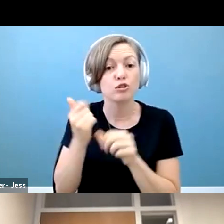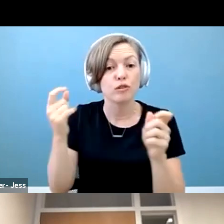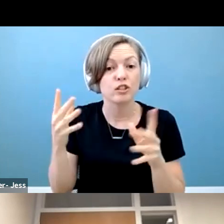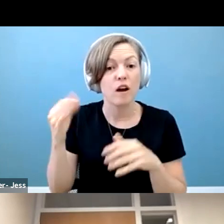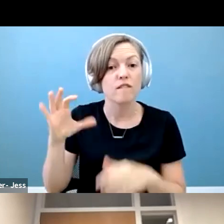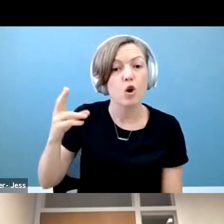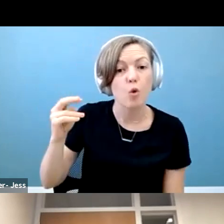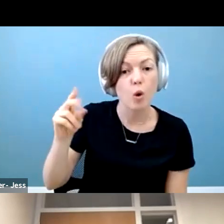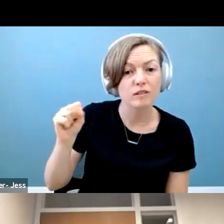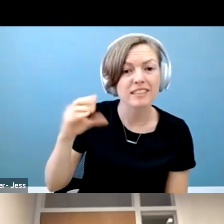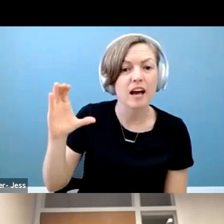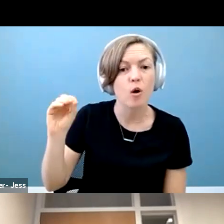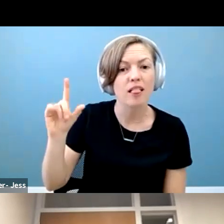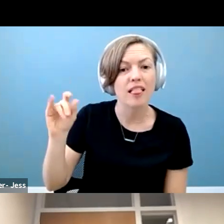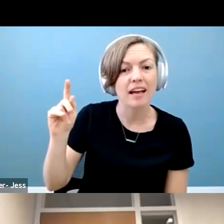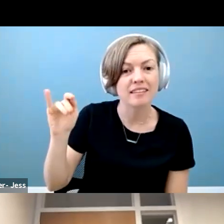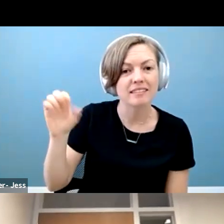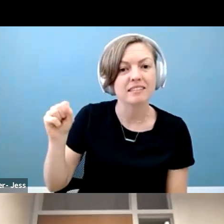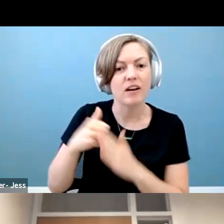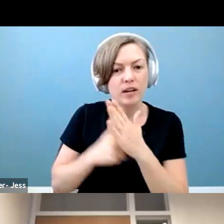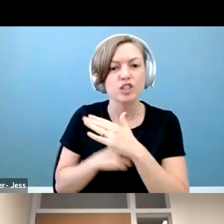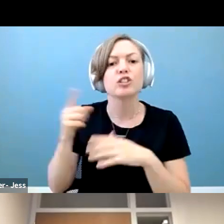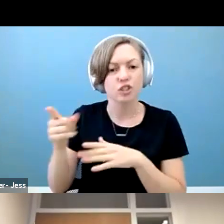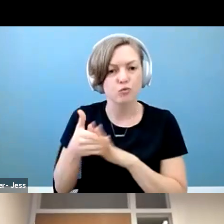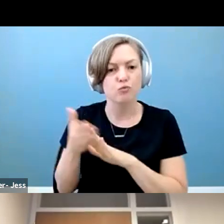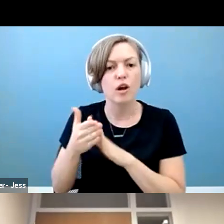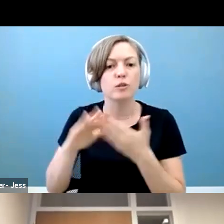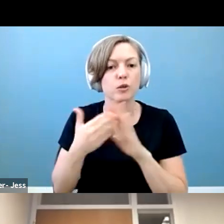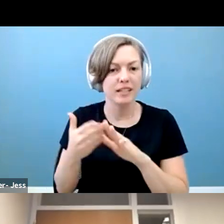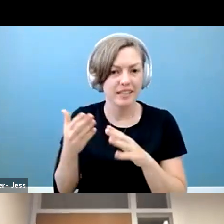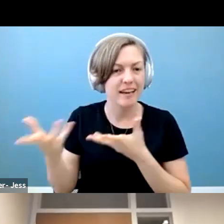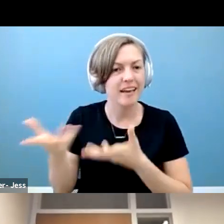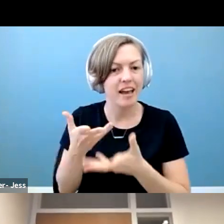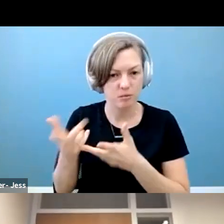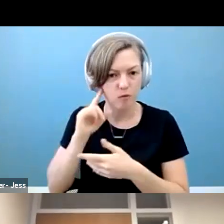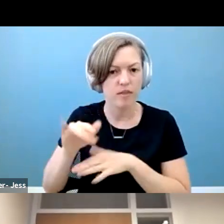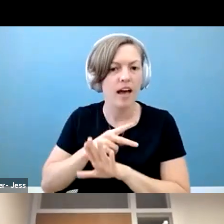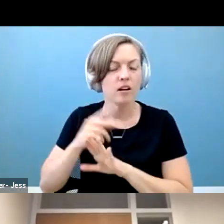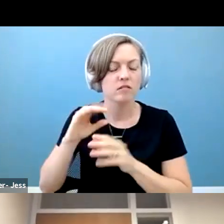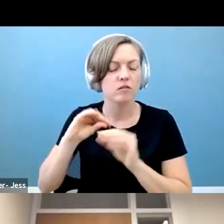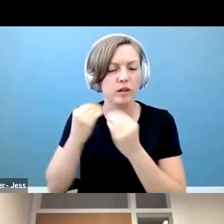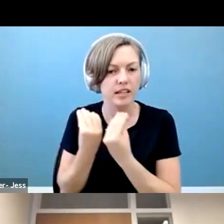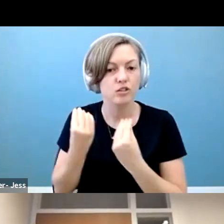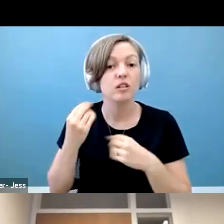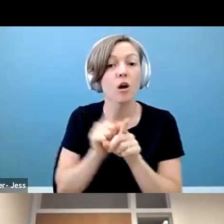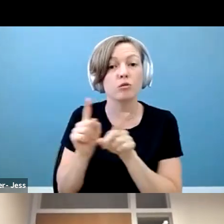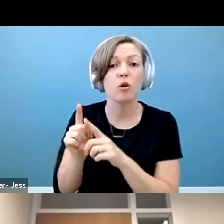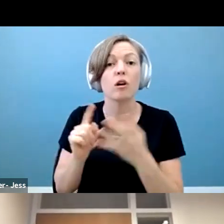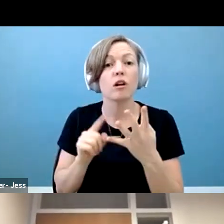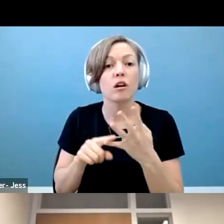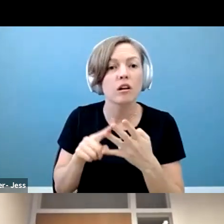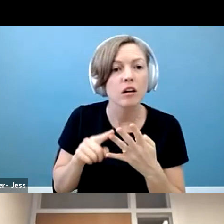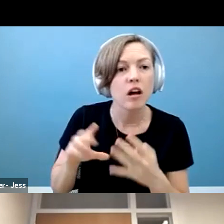Crohn's and Colitis Foundation, where she runs community engagement for that organization, as well as